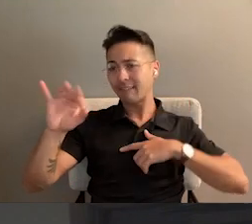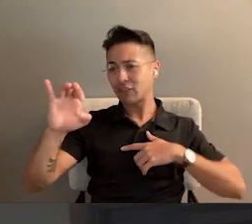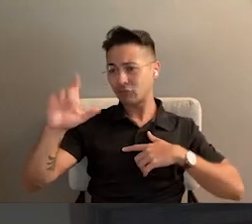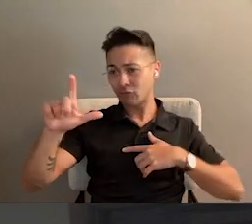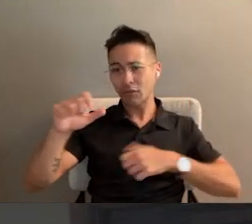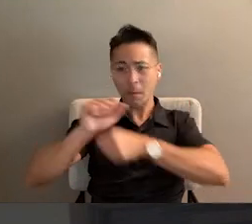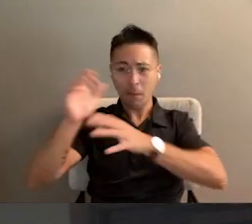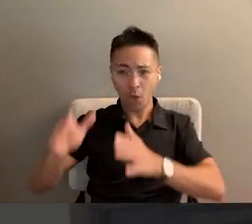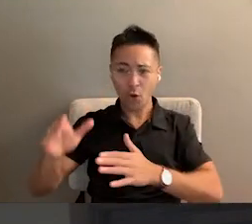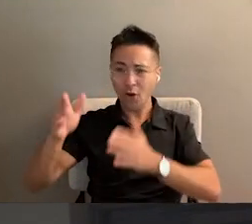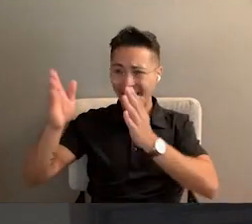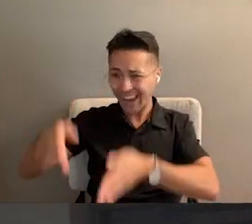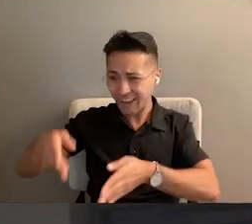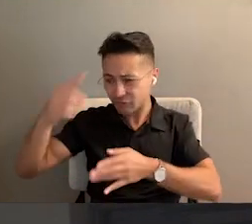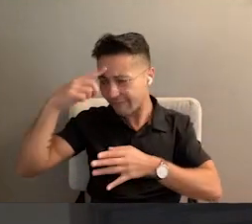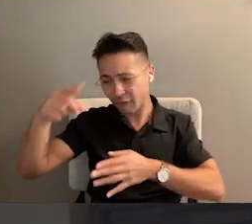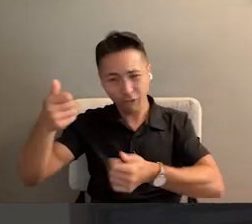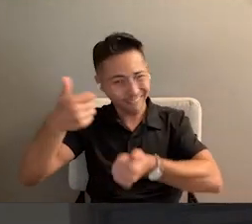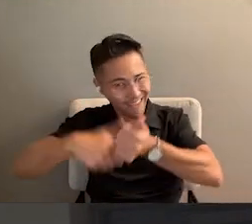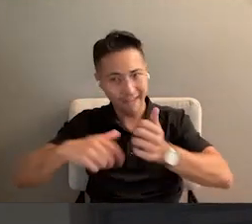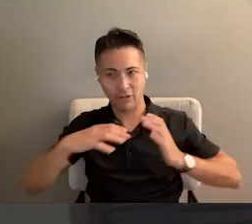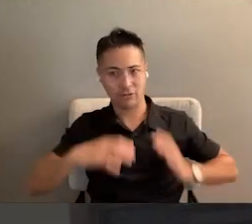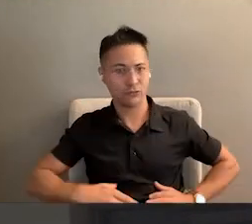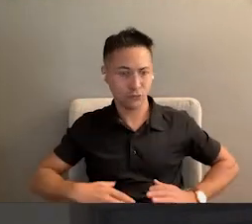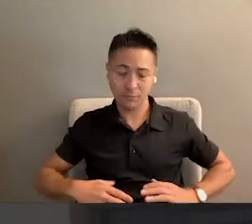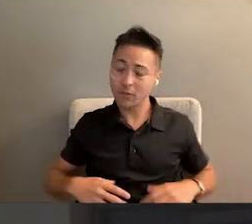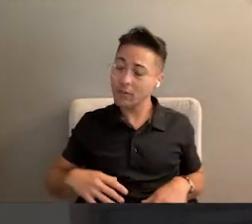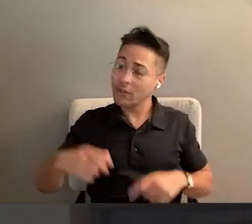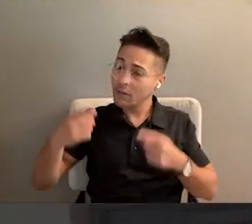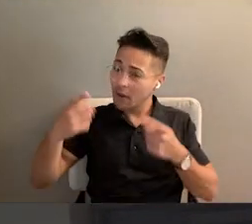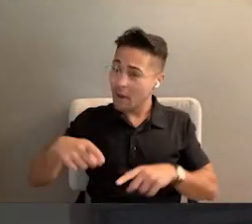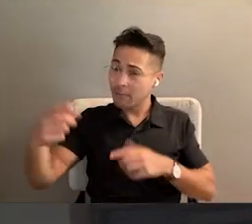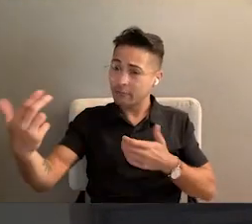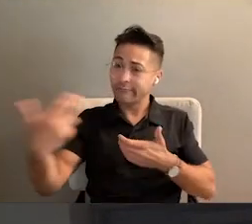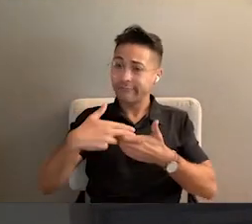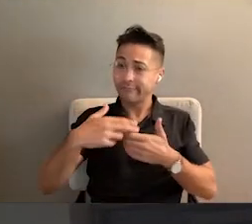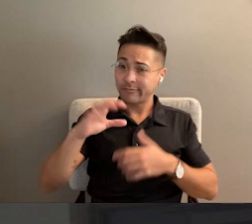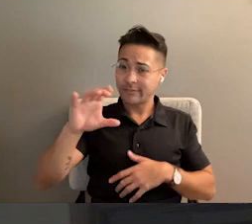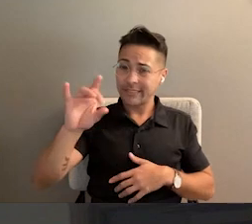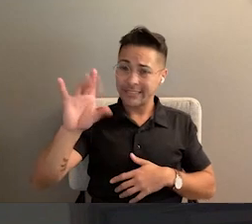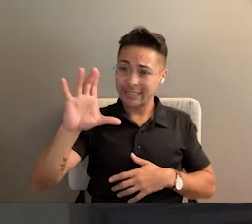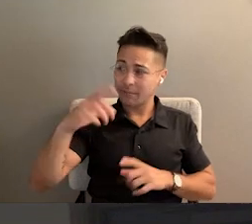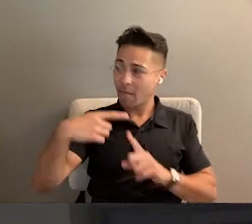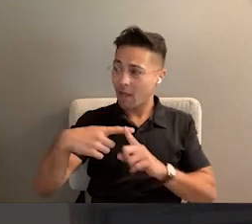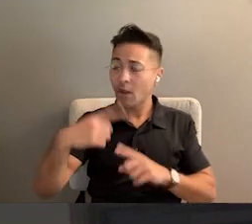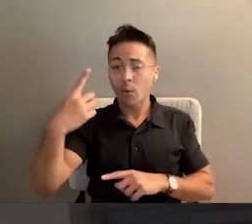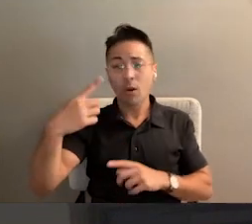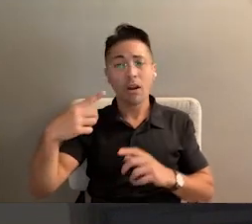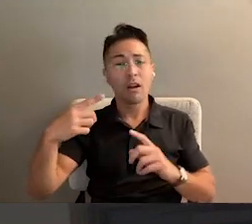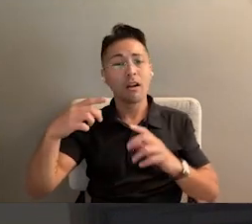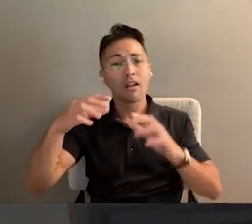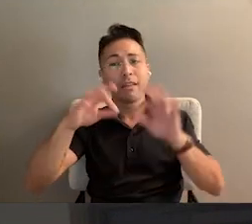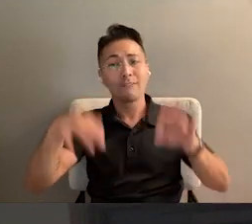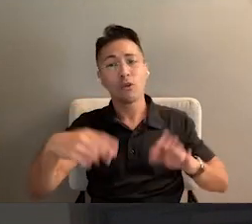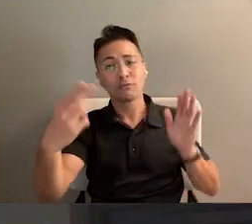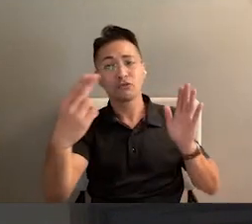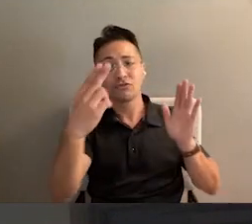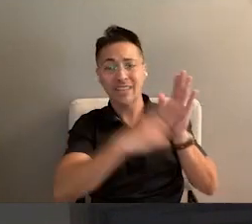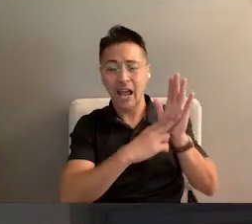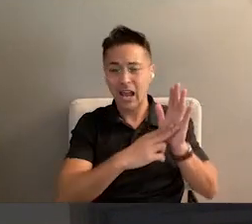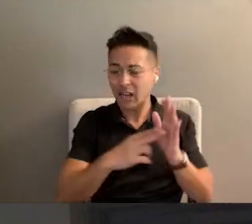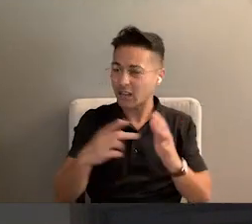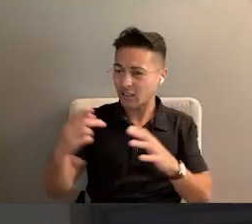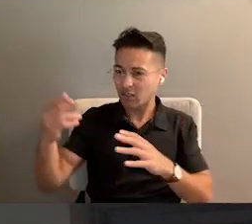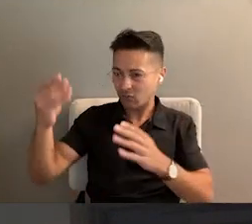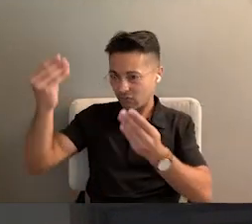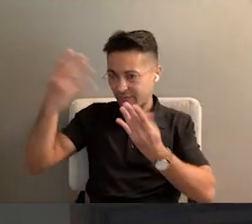the FEA, so we are the fiscal employer agent for every consumer. When you sign on to CDC Plus, one of